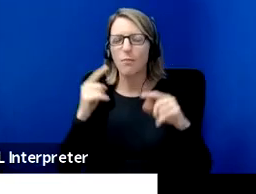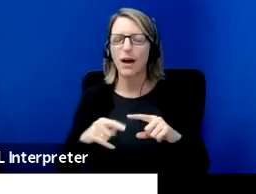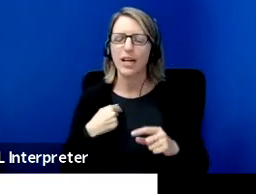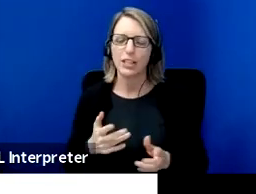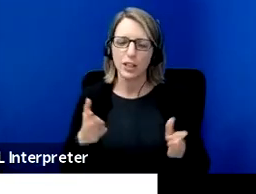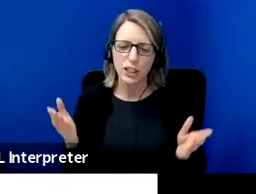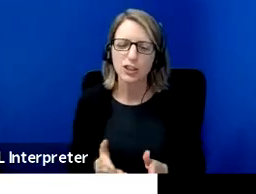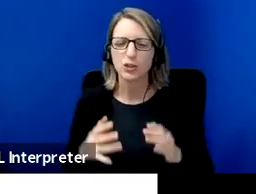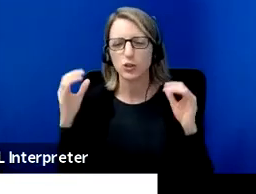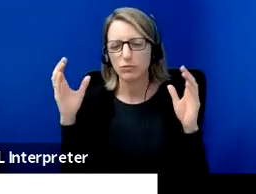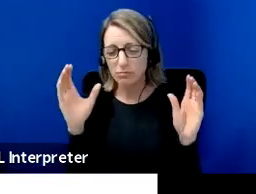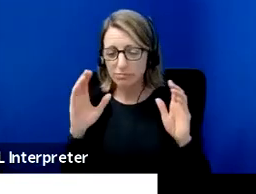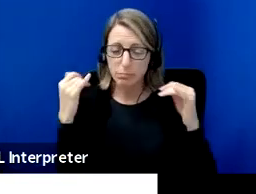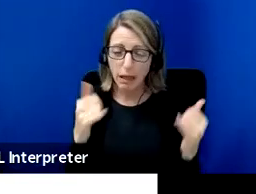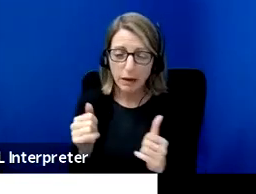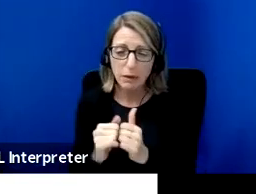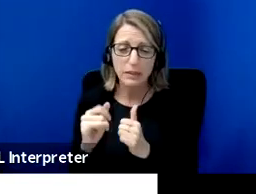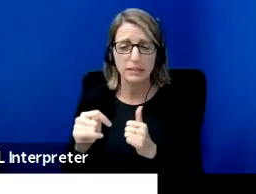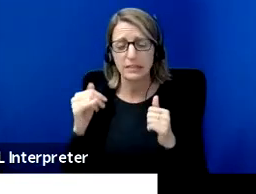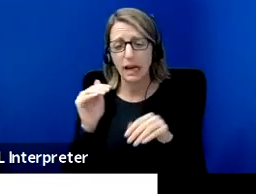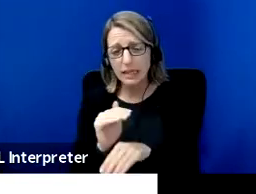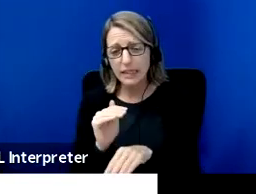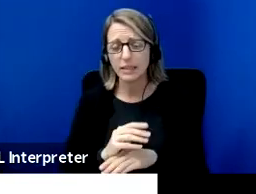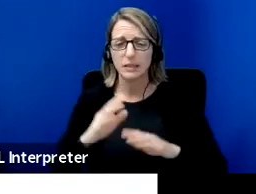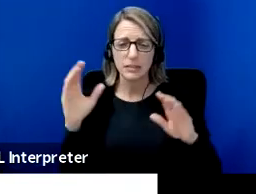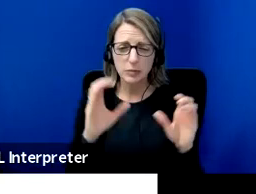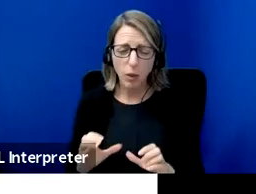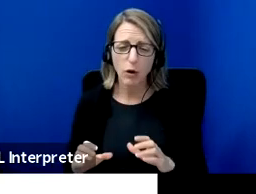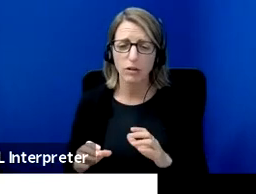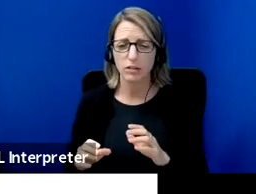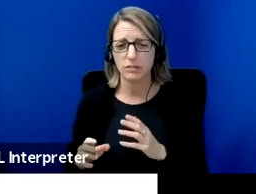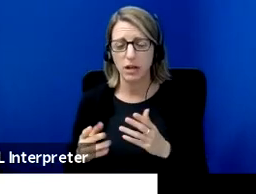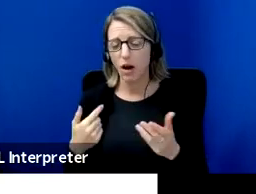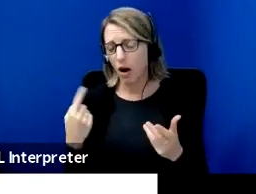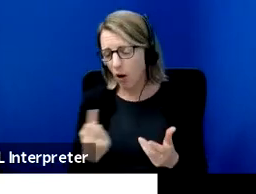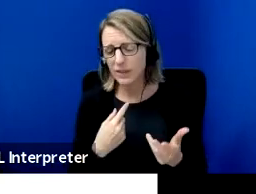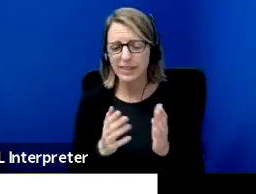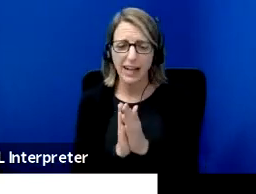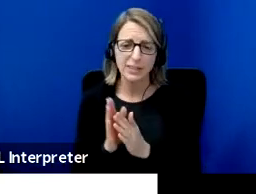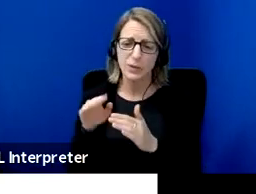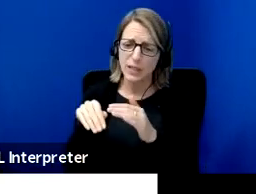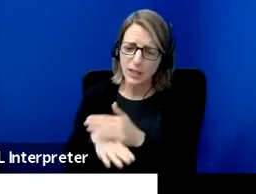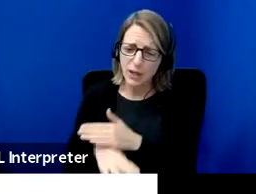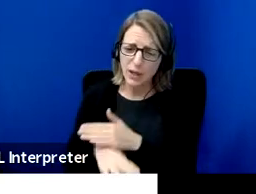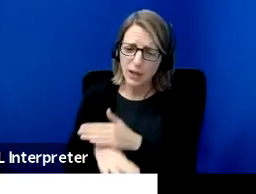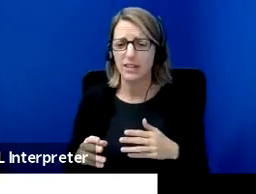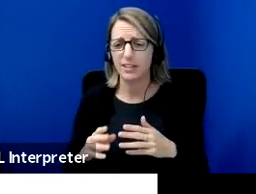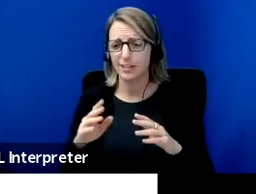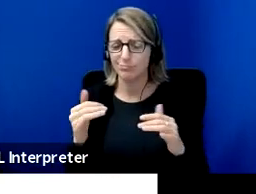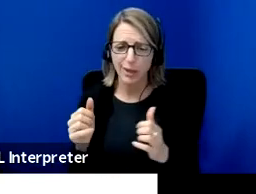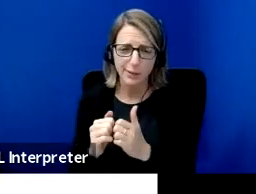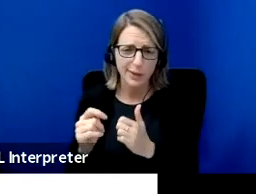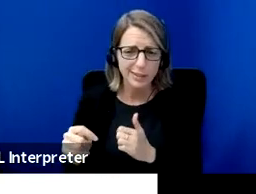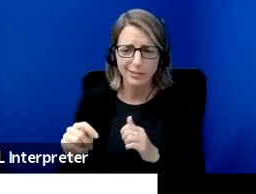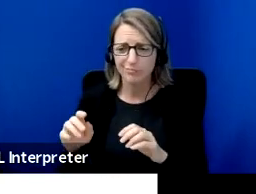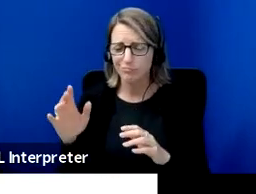explore, explore tonight. Remember, we always ask you after these sessions, please go explore. So one of my favorite features of